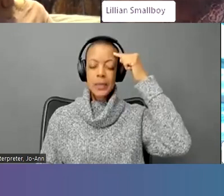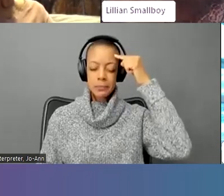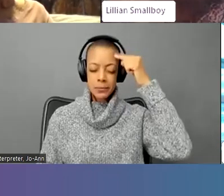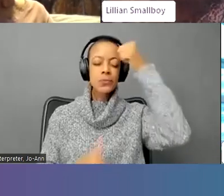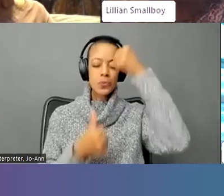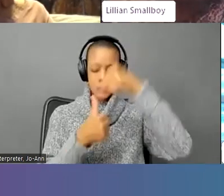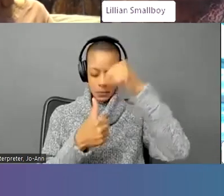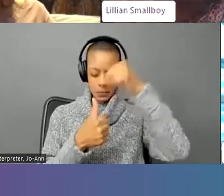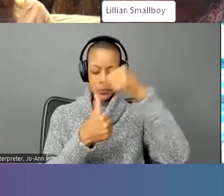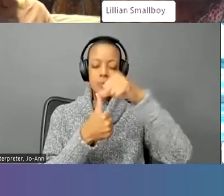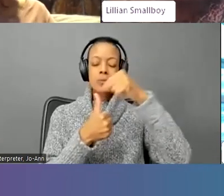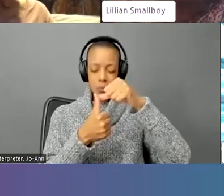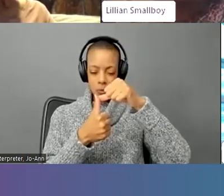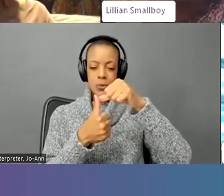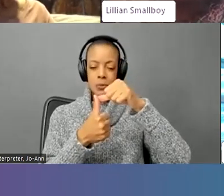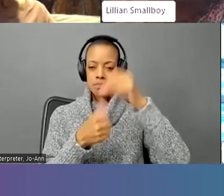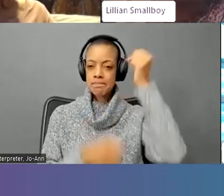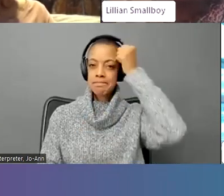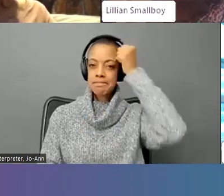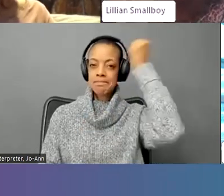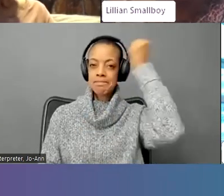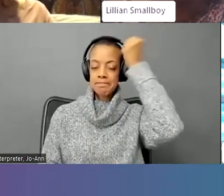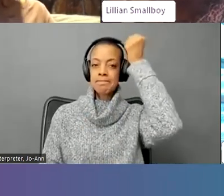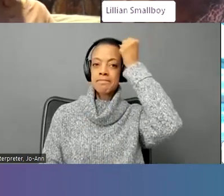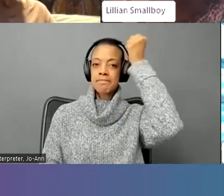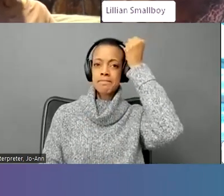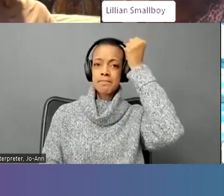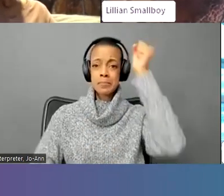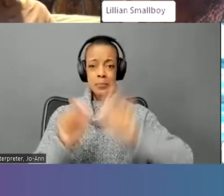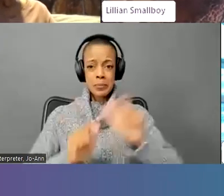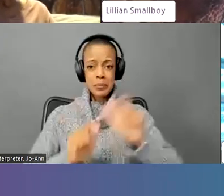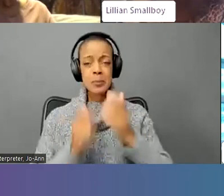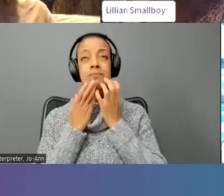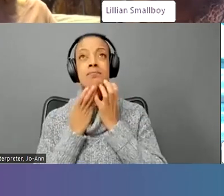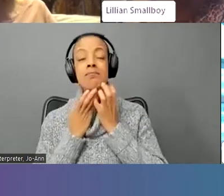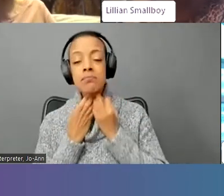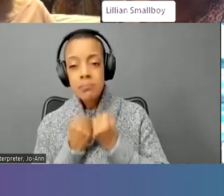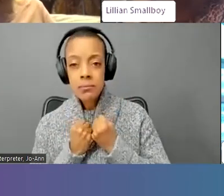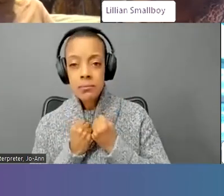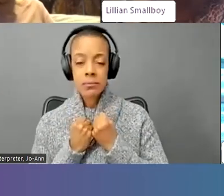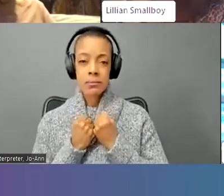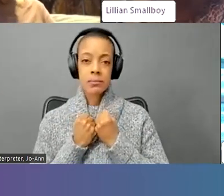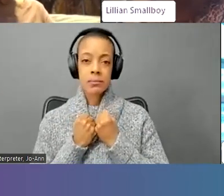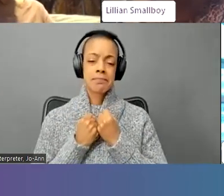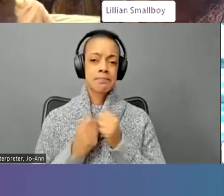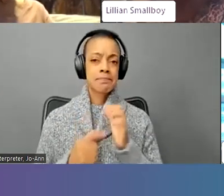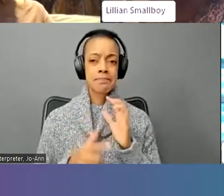that thought of how precious we are to the Creator. So with